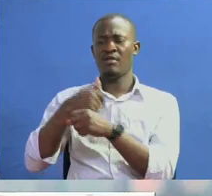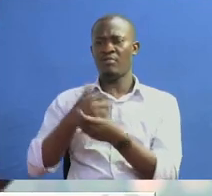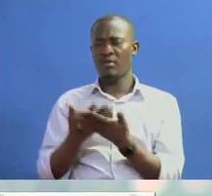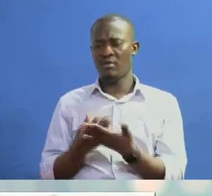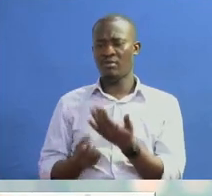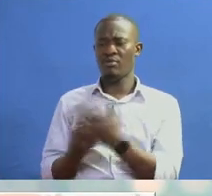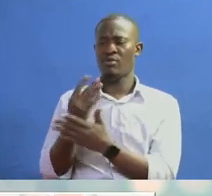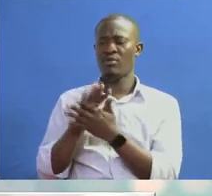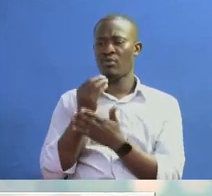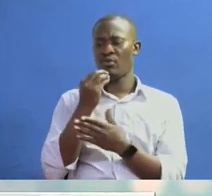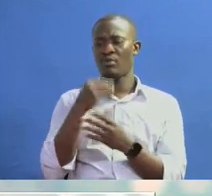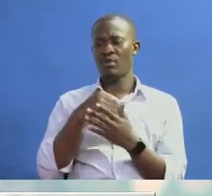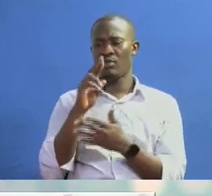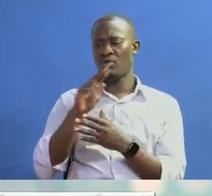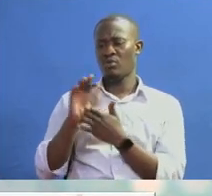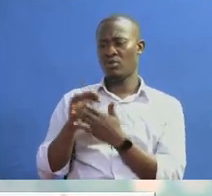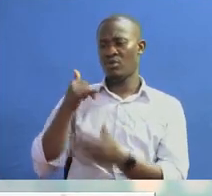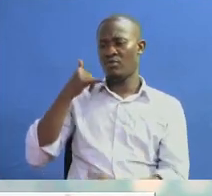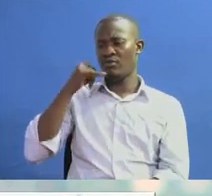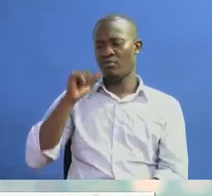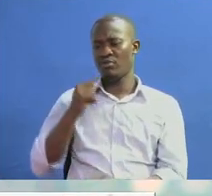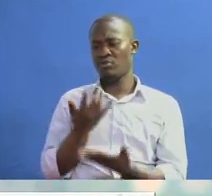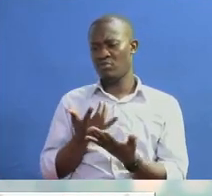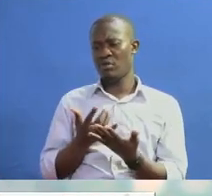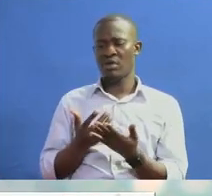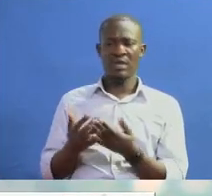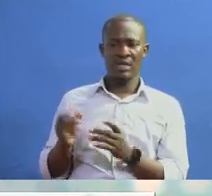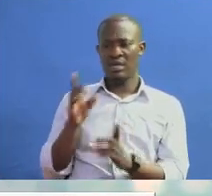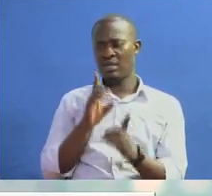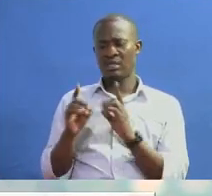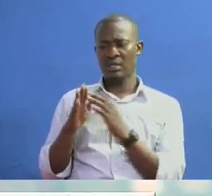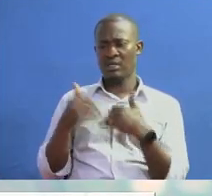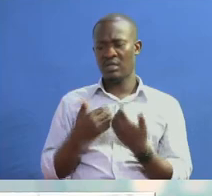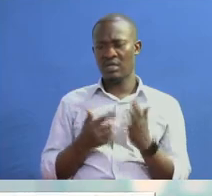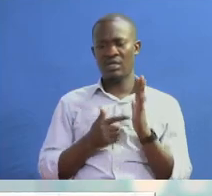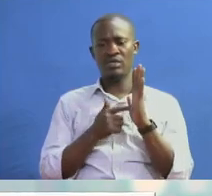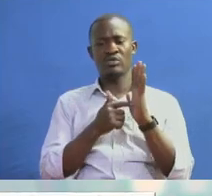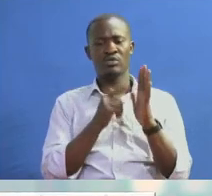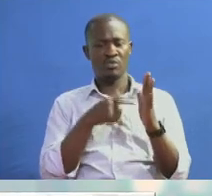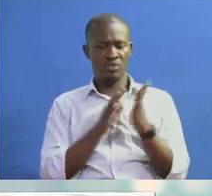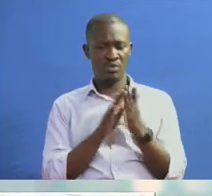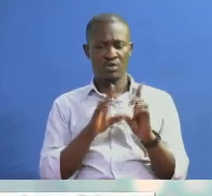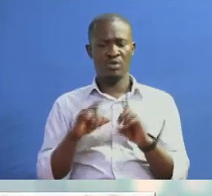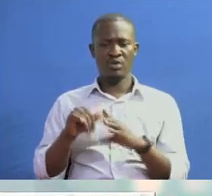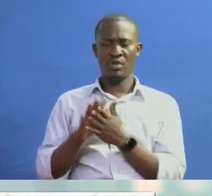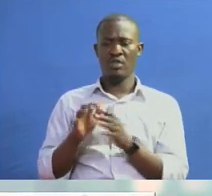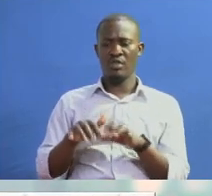food and using their smartphone, which they are dancing in TikTok and trends, and showcasing what they're doing in the